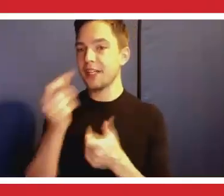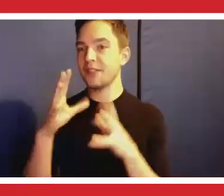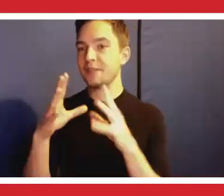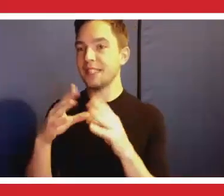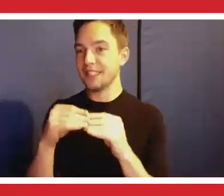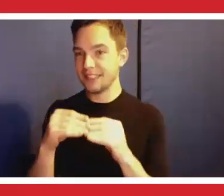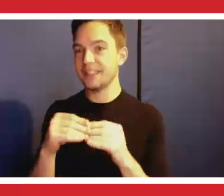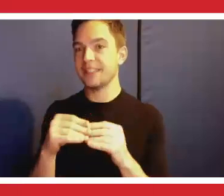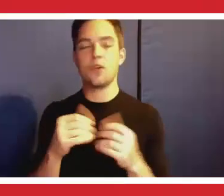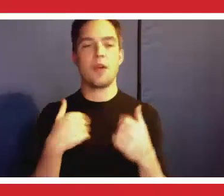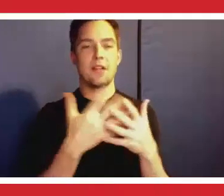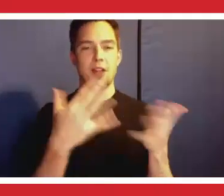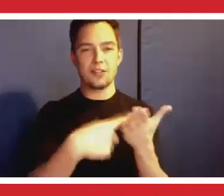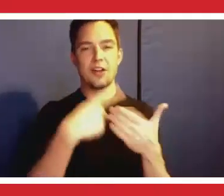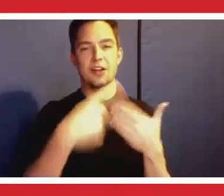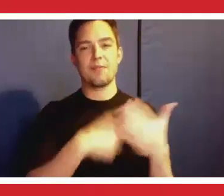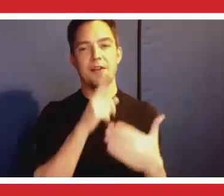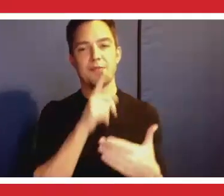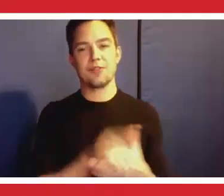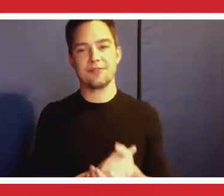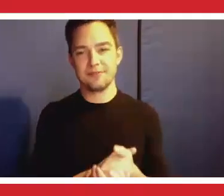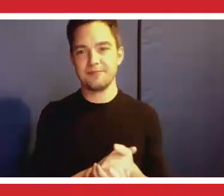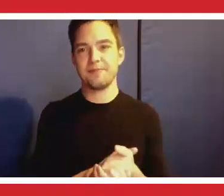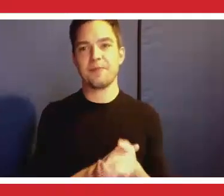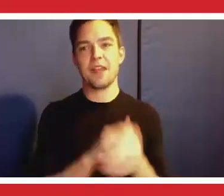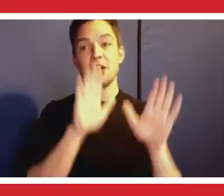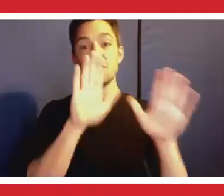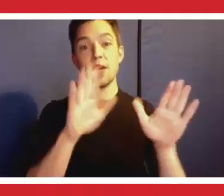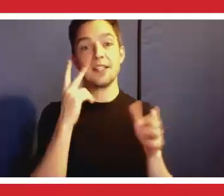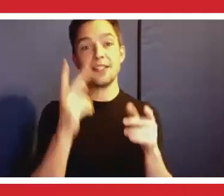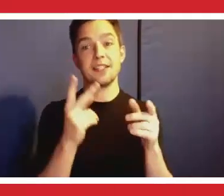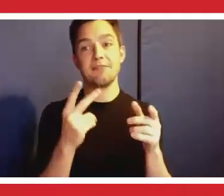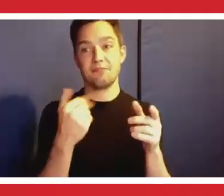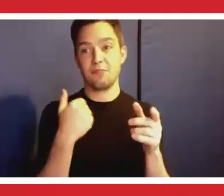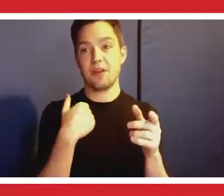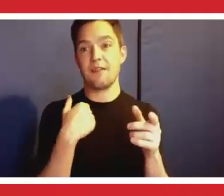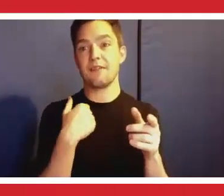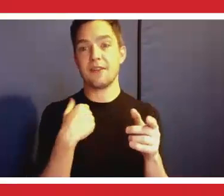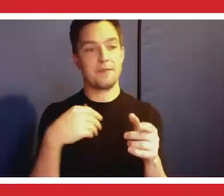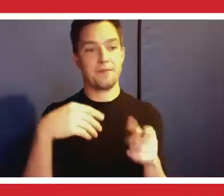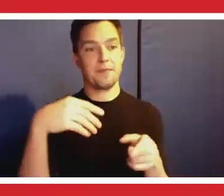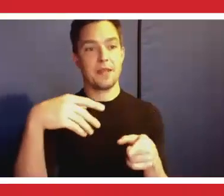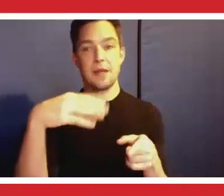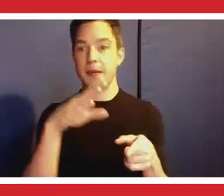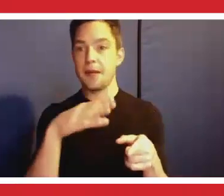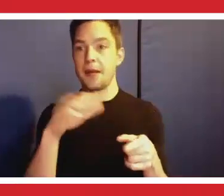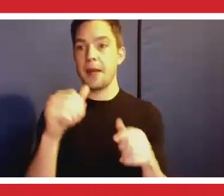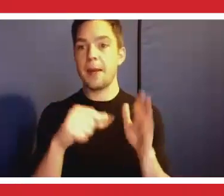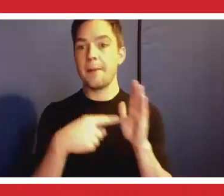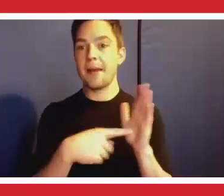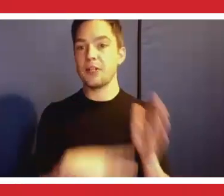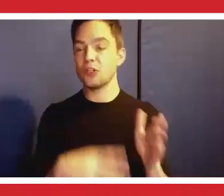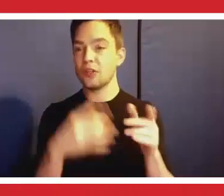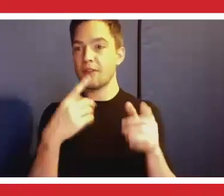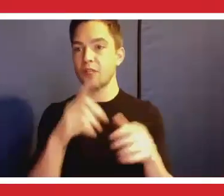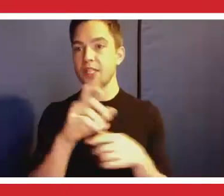got lots to talk about, I'm sure. It's great to see that we have Ambassador Nella Liosk, the Ambassador at Large for Digital Affairs